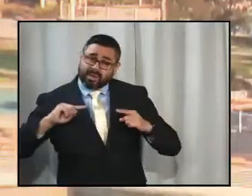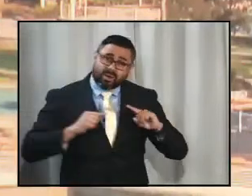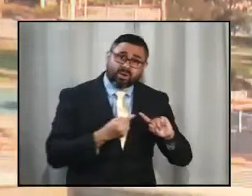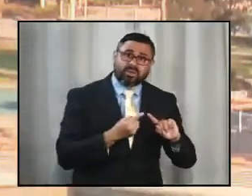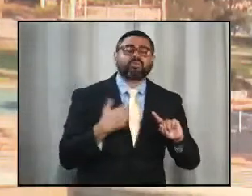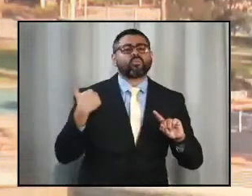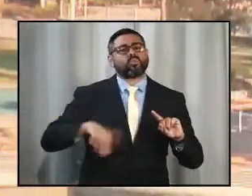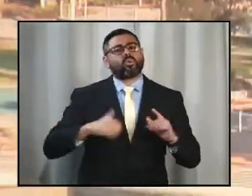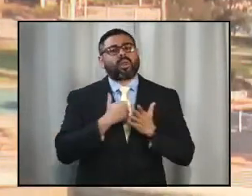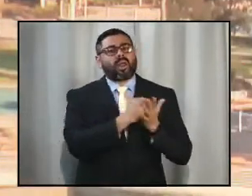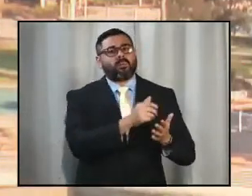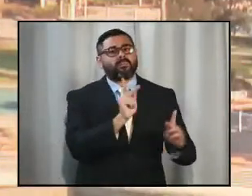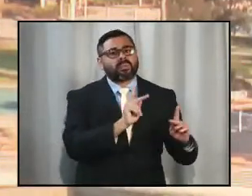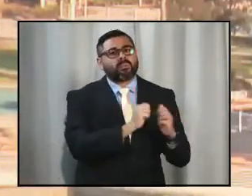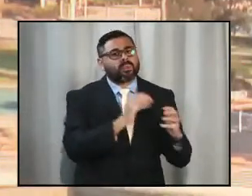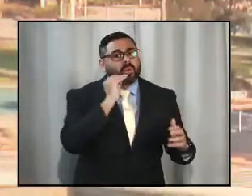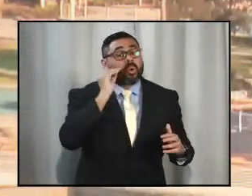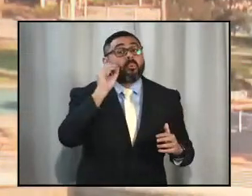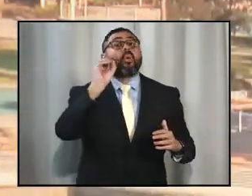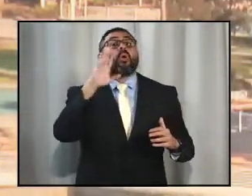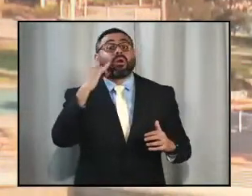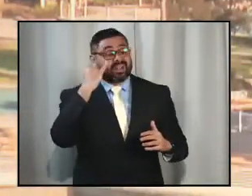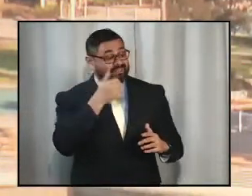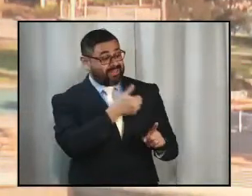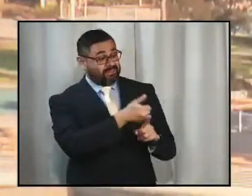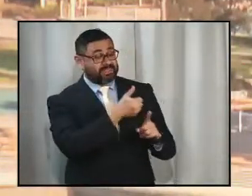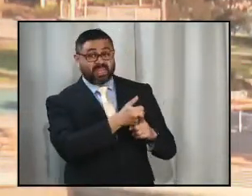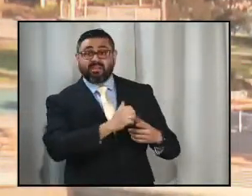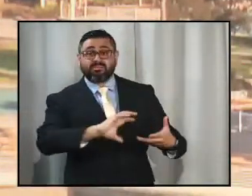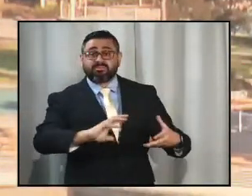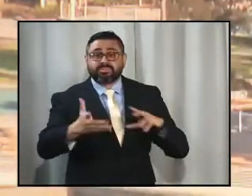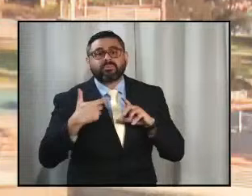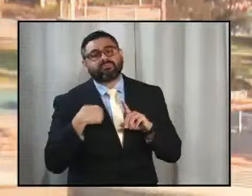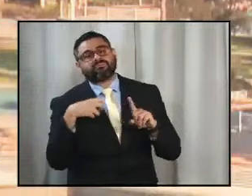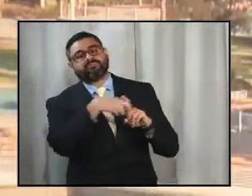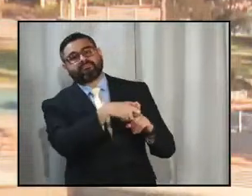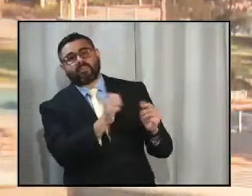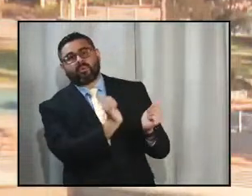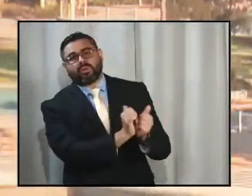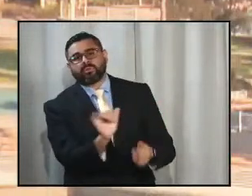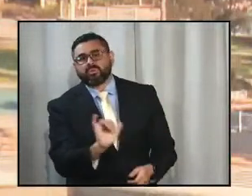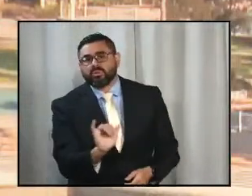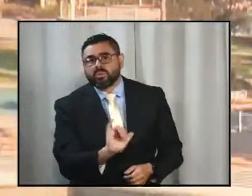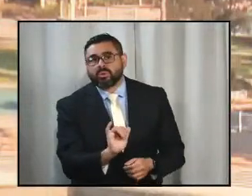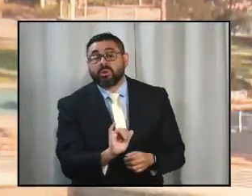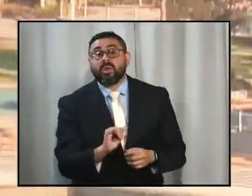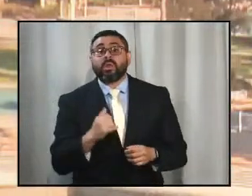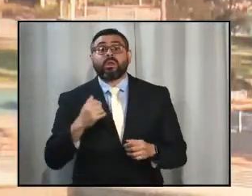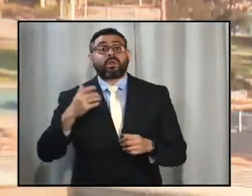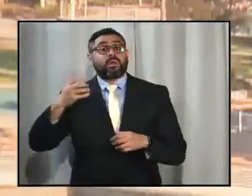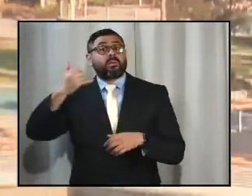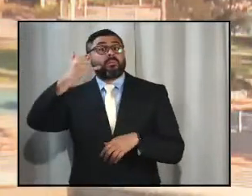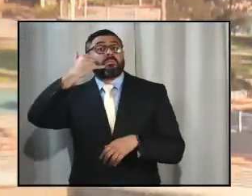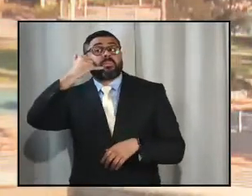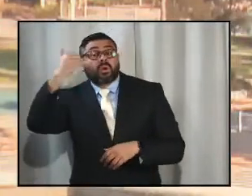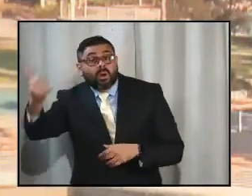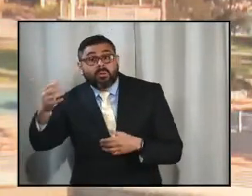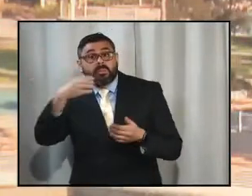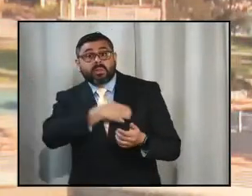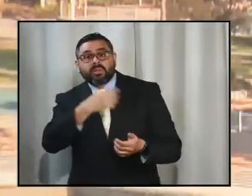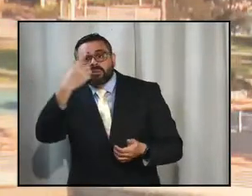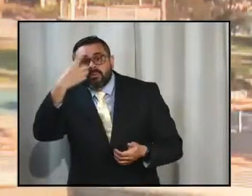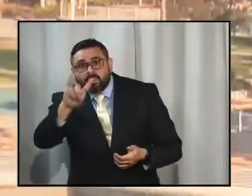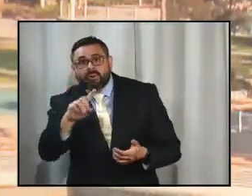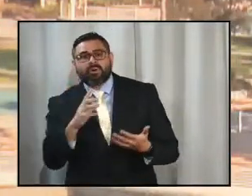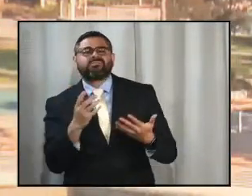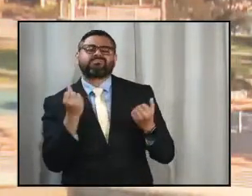in areas of crisis intervention and de-escalation and are frequently called to ensure that they're addressing issues related to